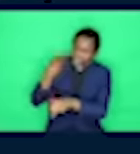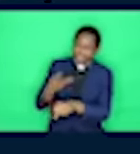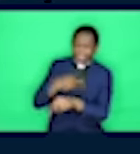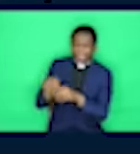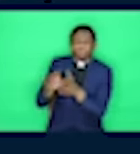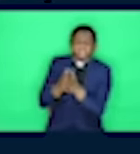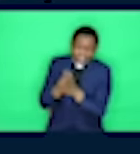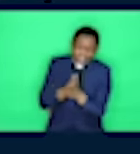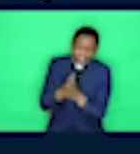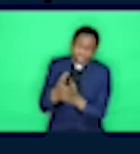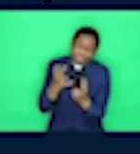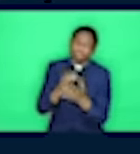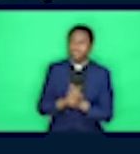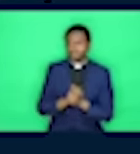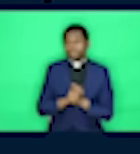fashion.